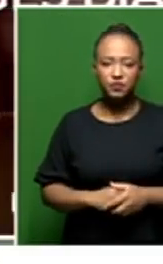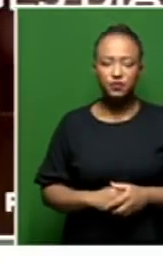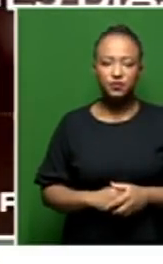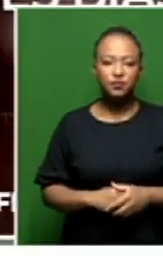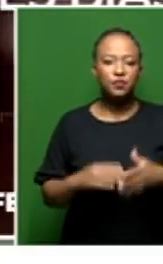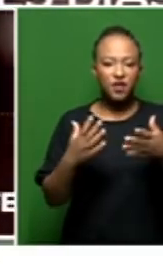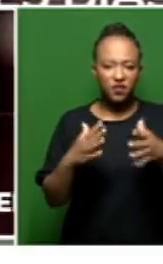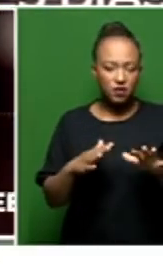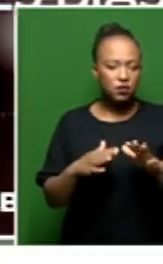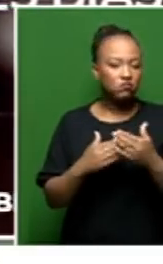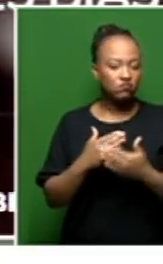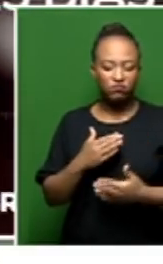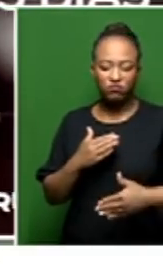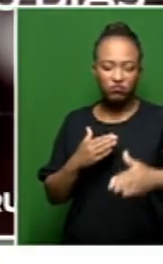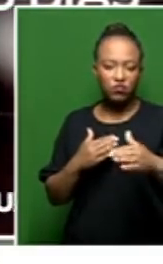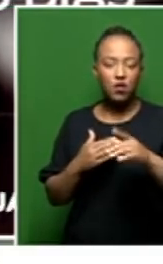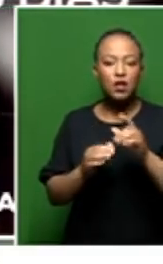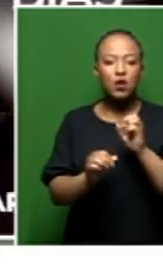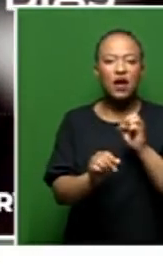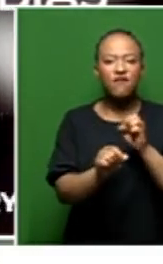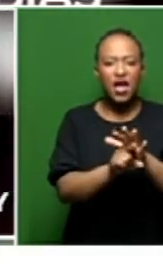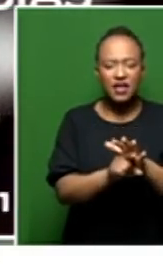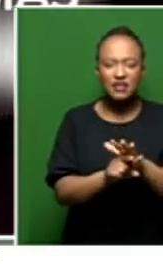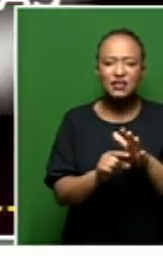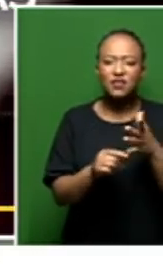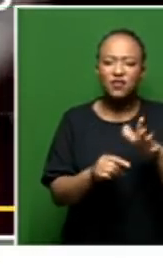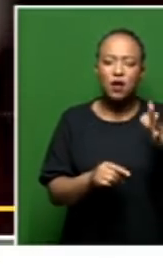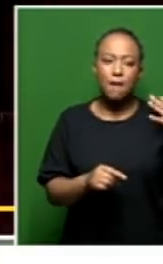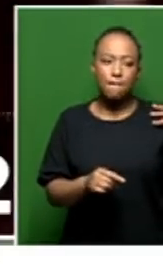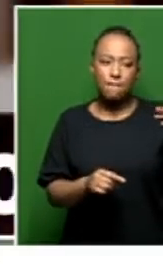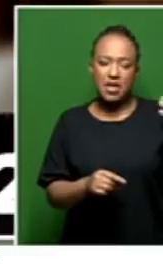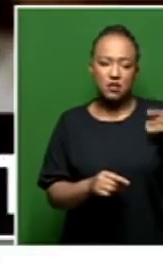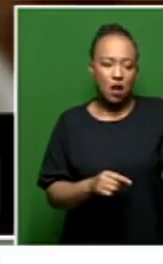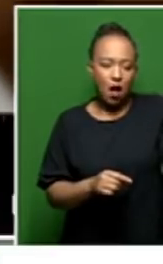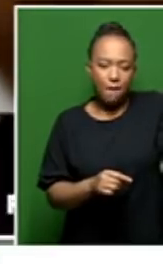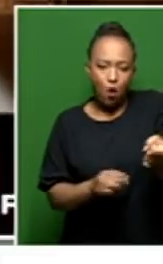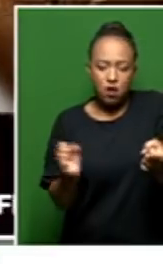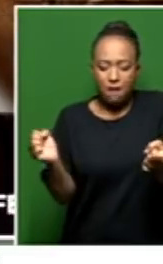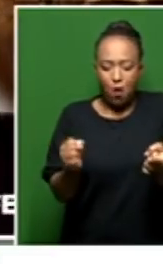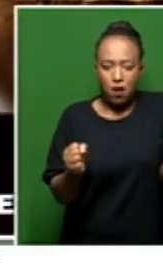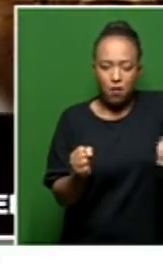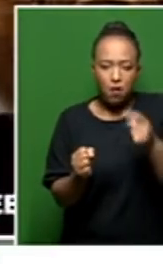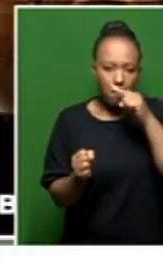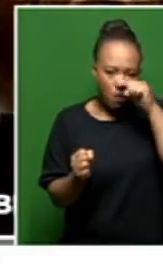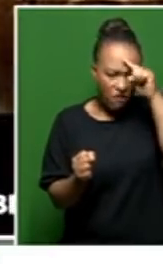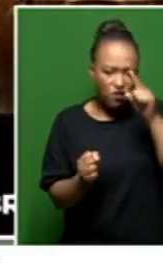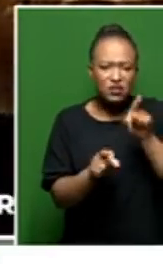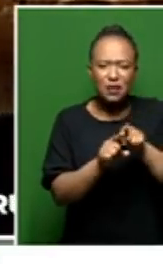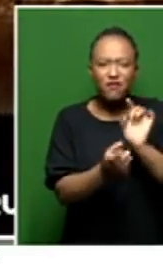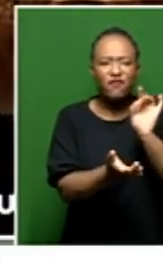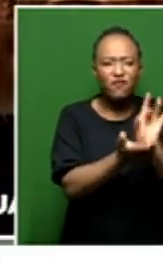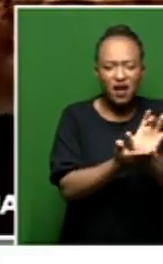extended throughout the state, affecting how ministers were appointed in strategic portfolios, how they were